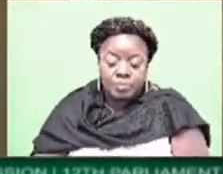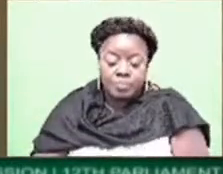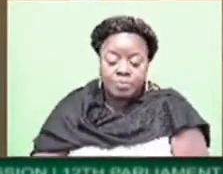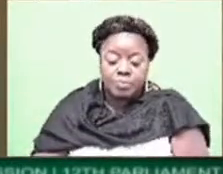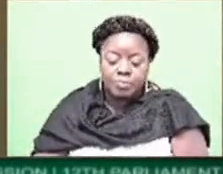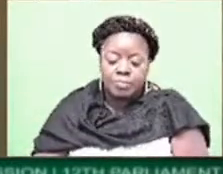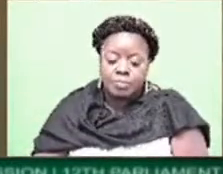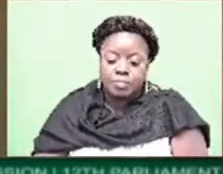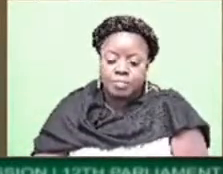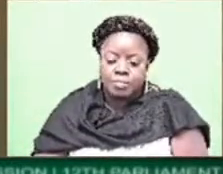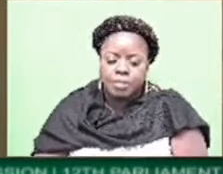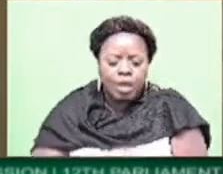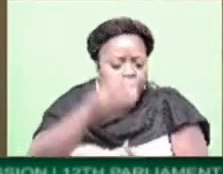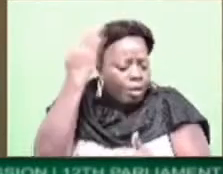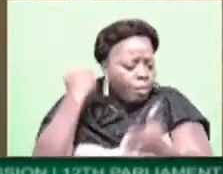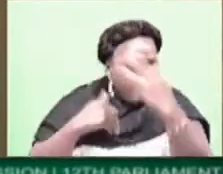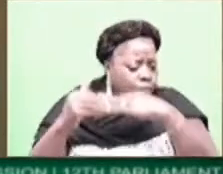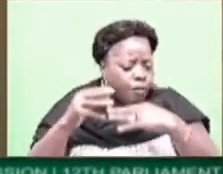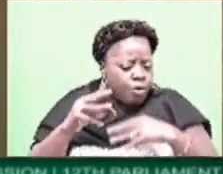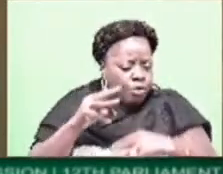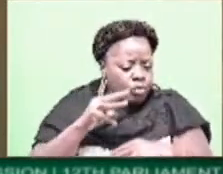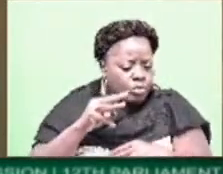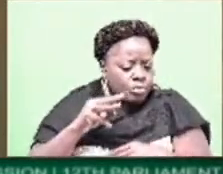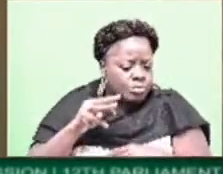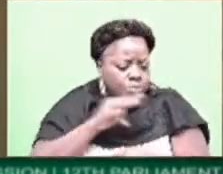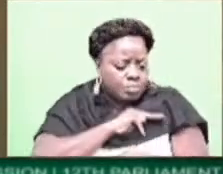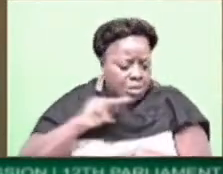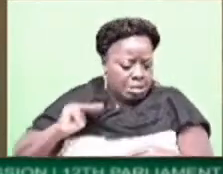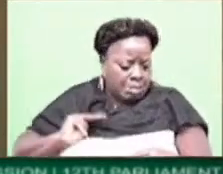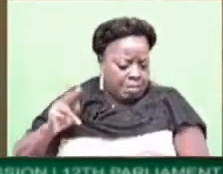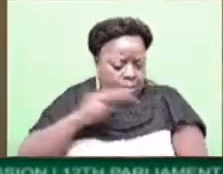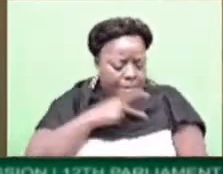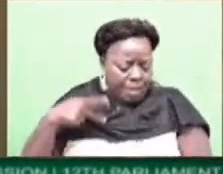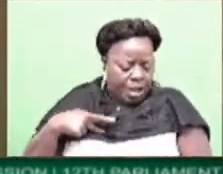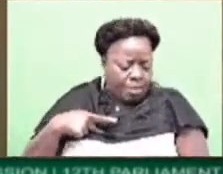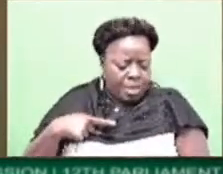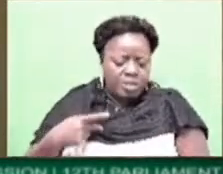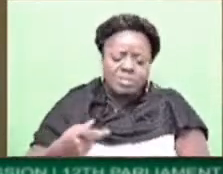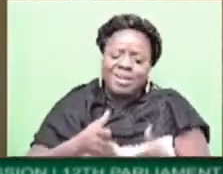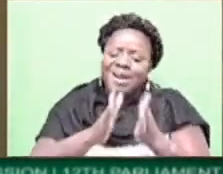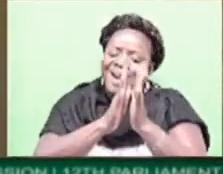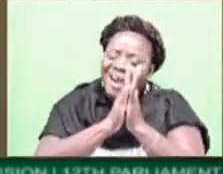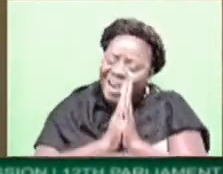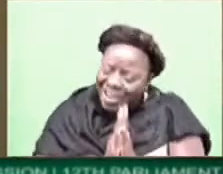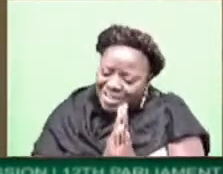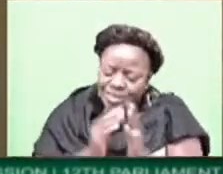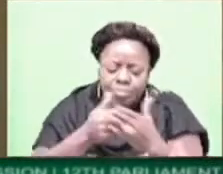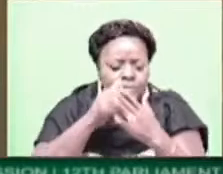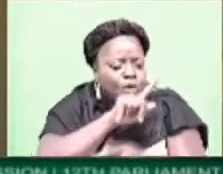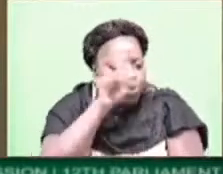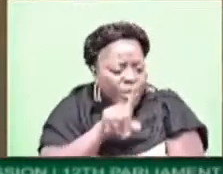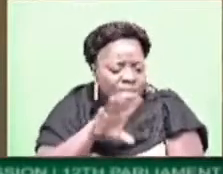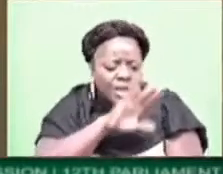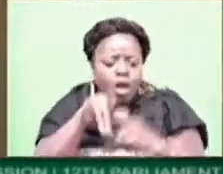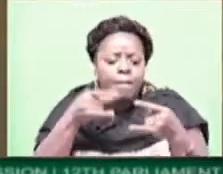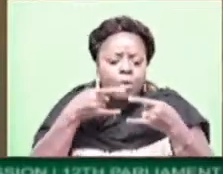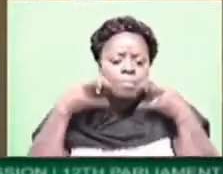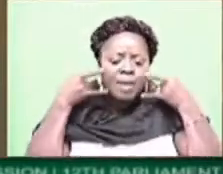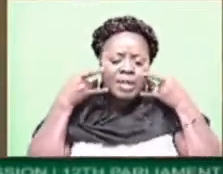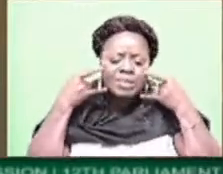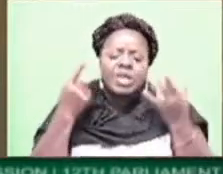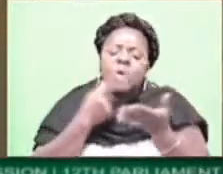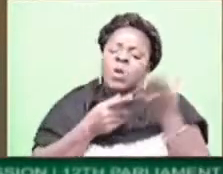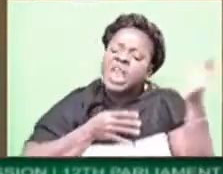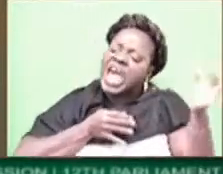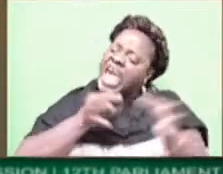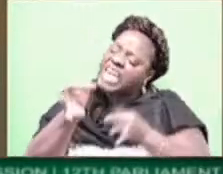me about masks. And I did say that close personal contact was defined as